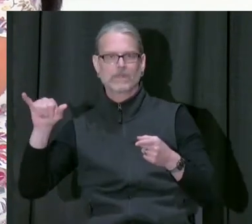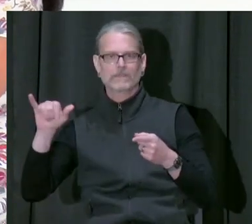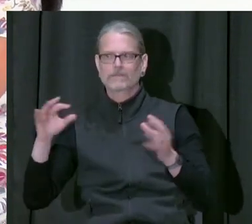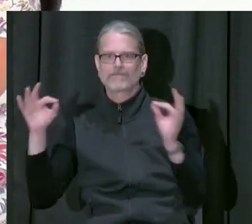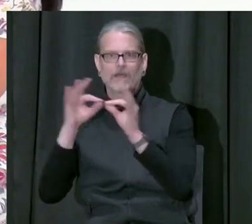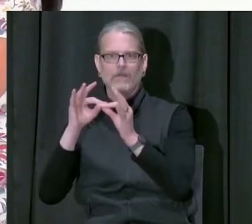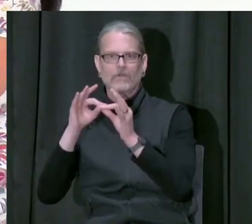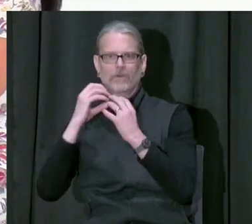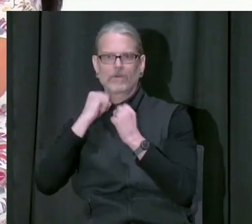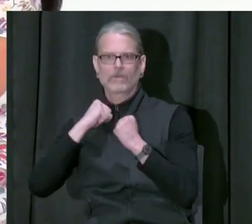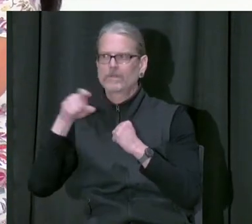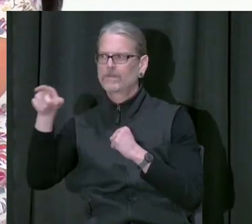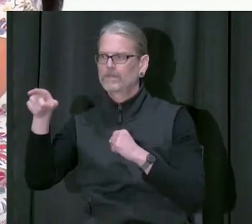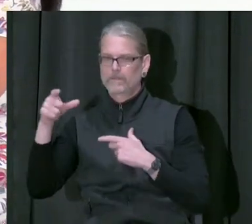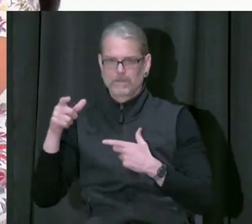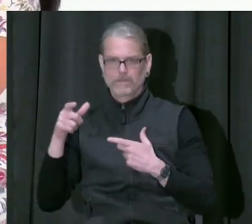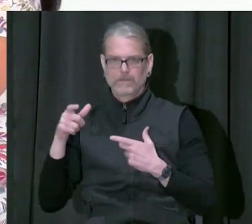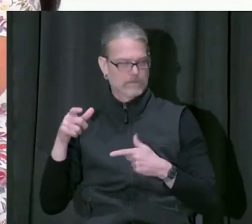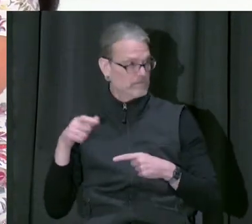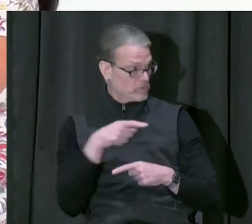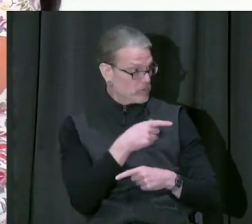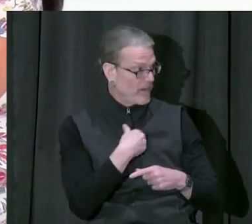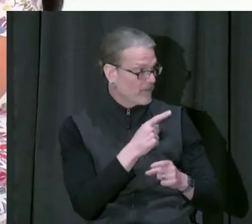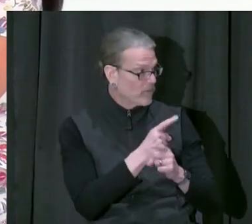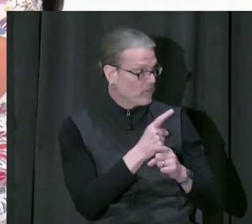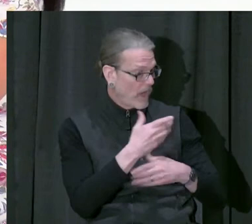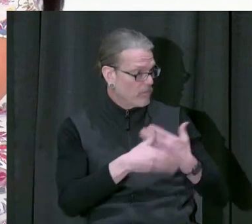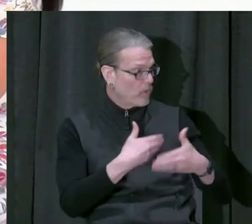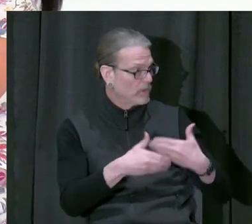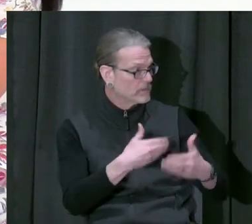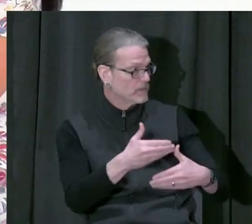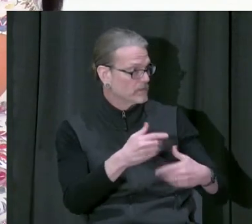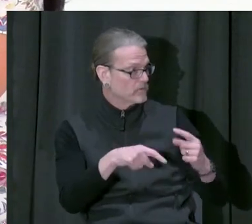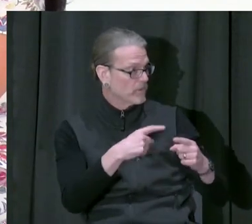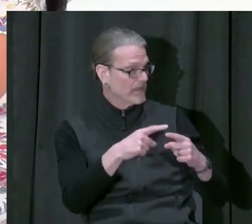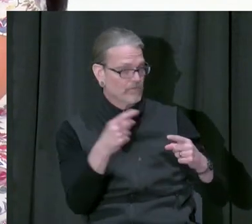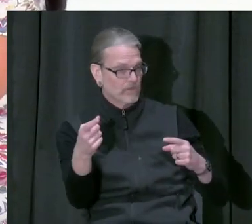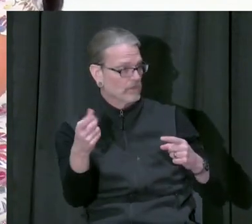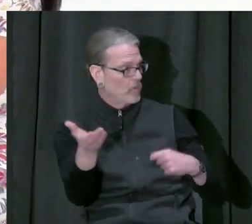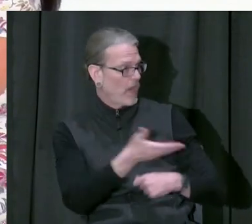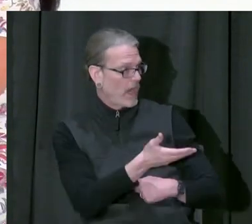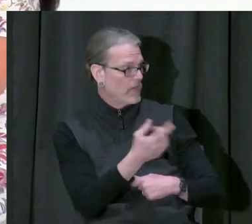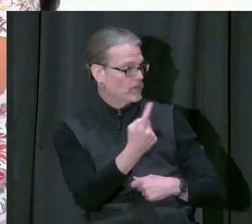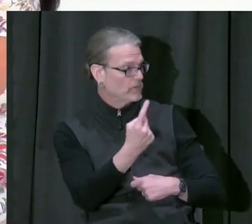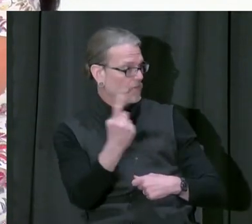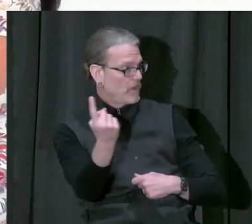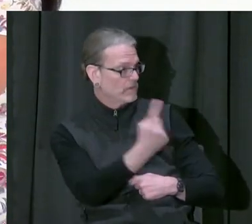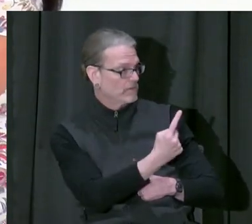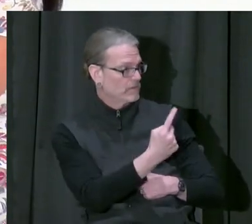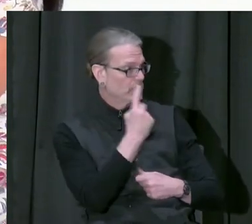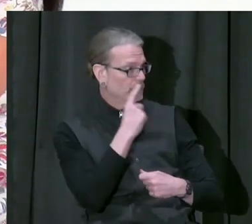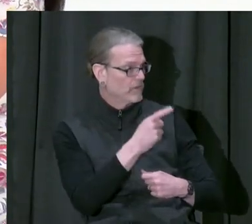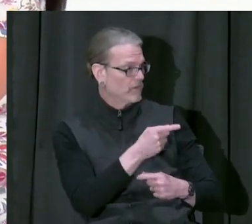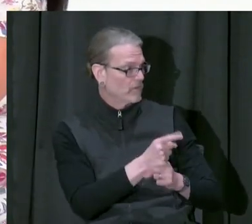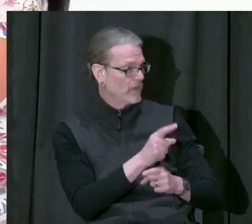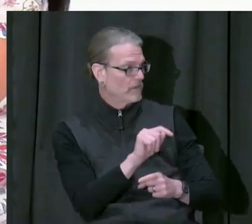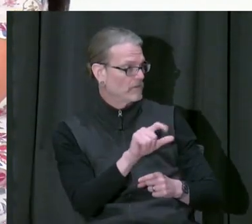says, do you have the right processes in place at time of procurement to bring in the right tools?